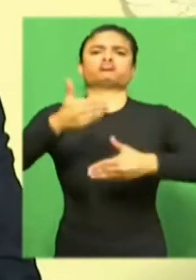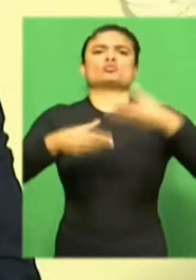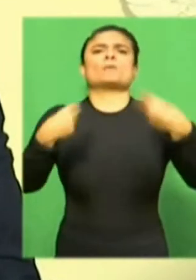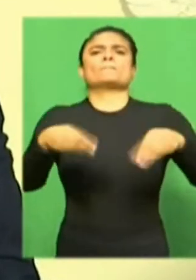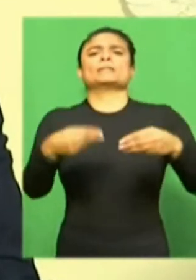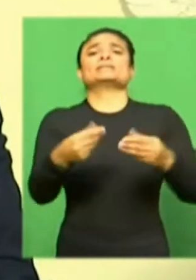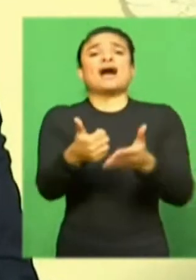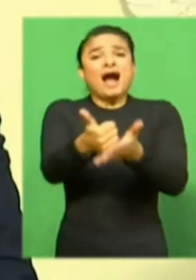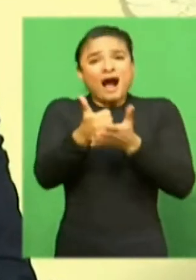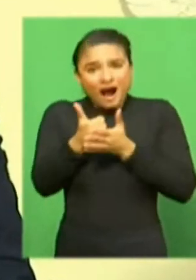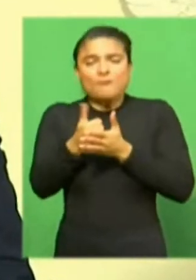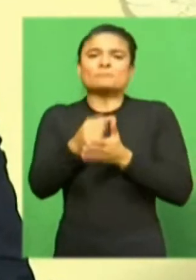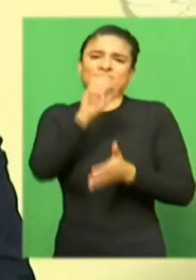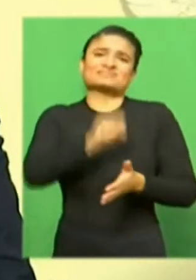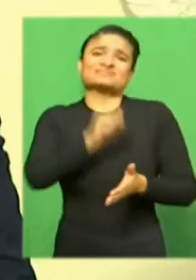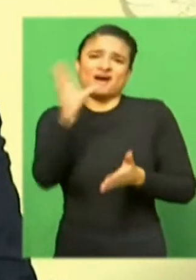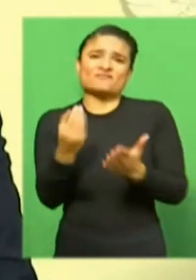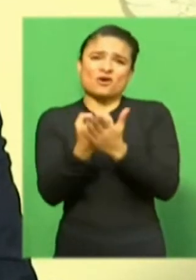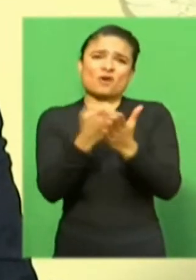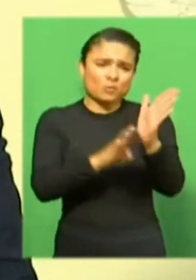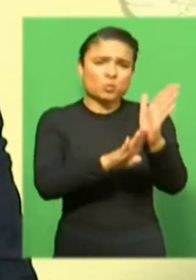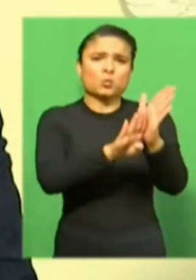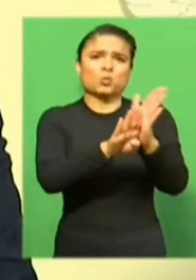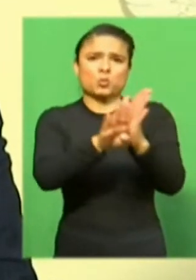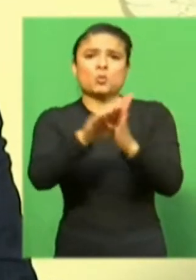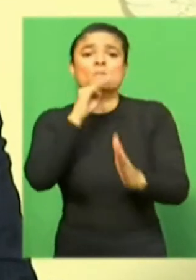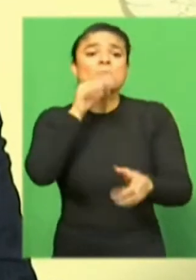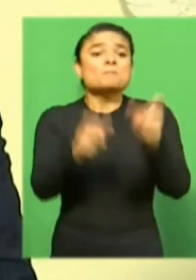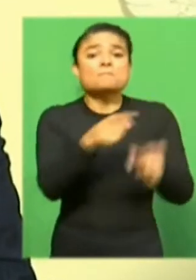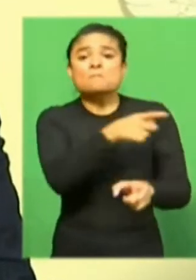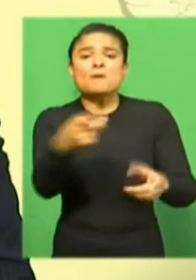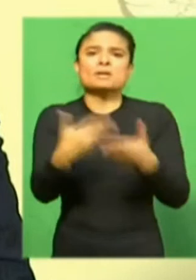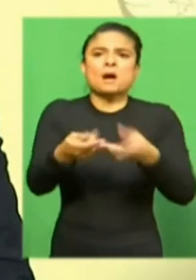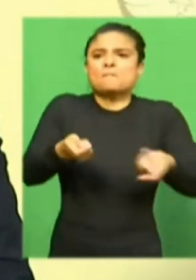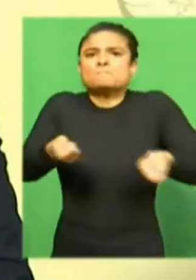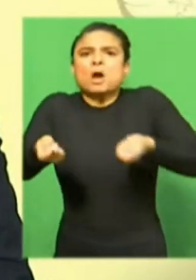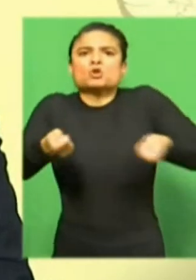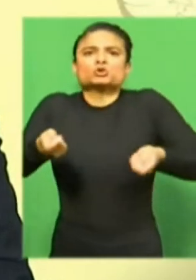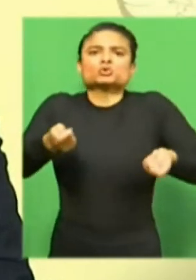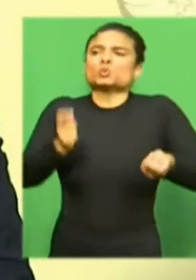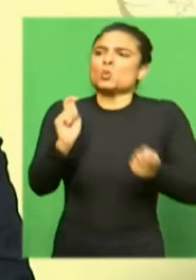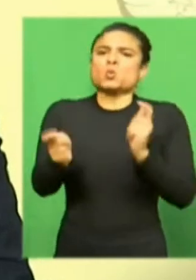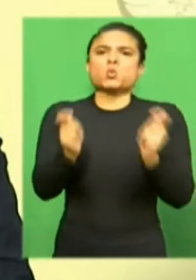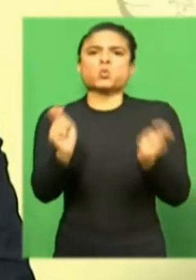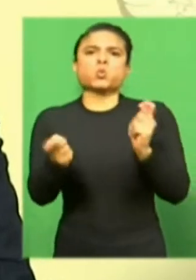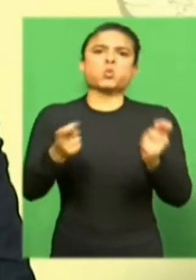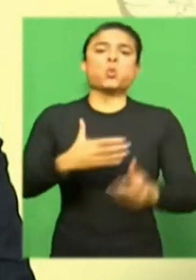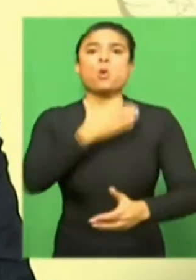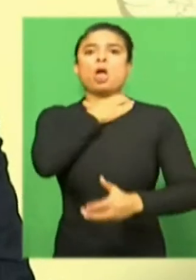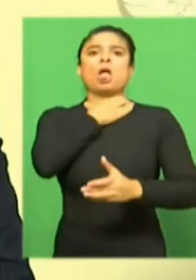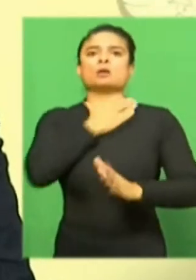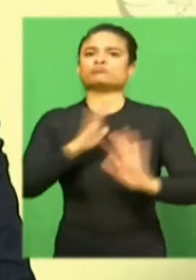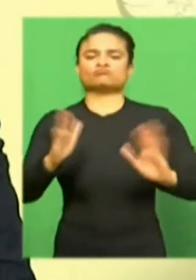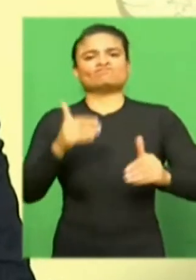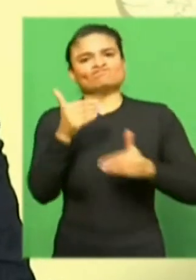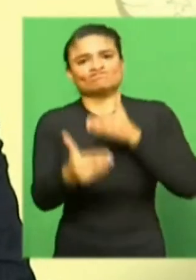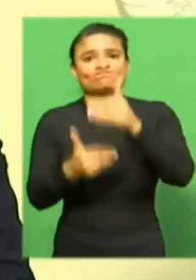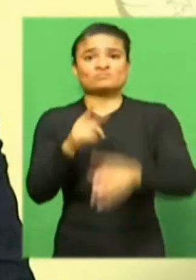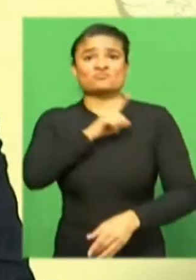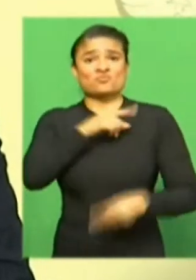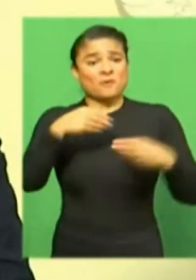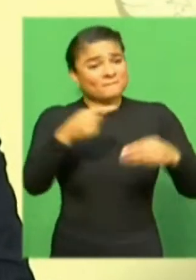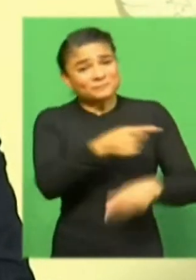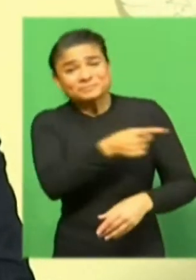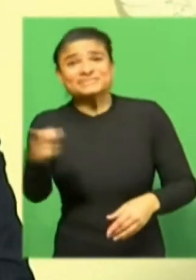much relief as possible to individuals and businesses that are in need of support